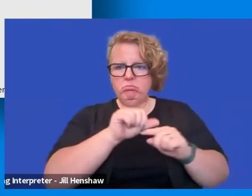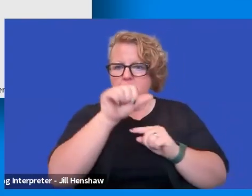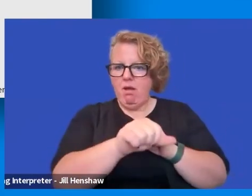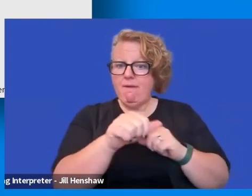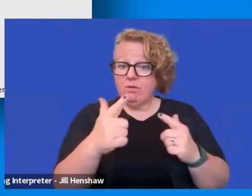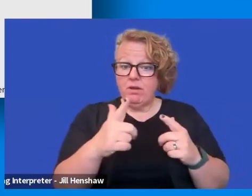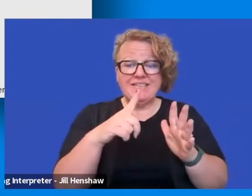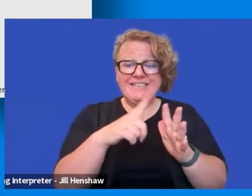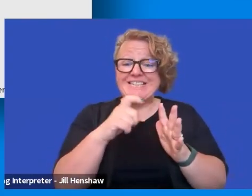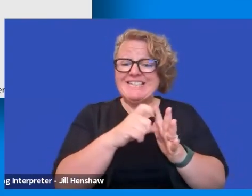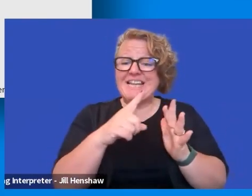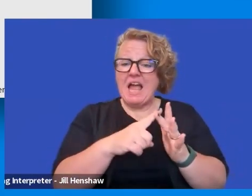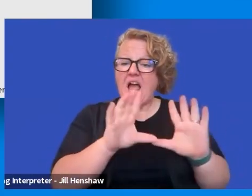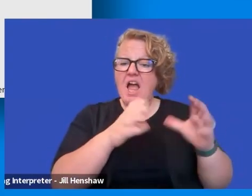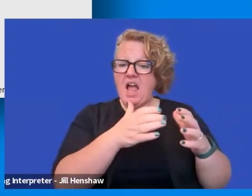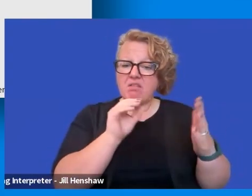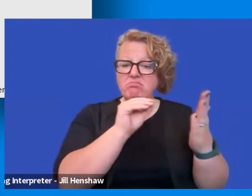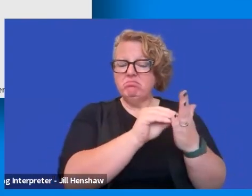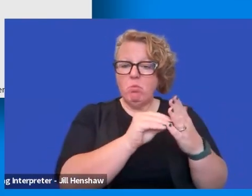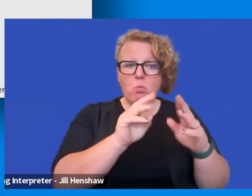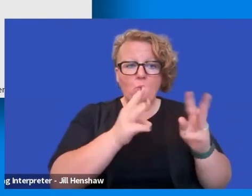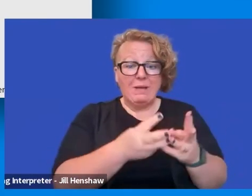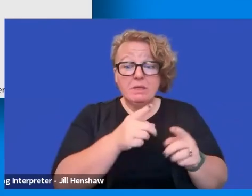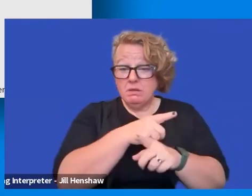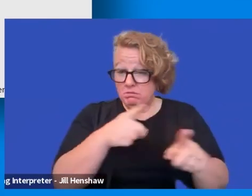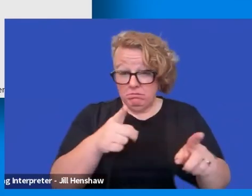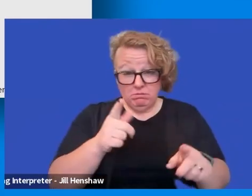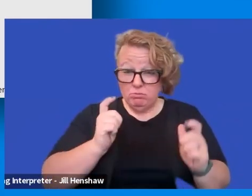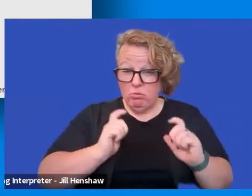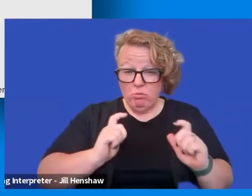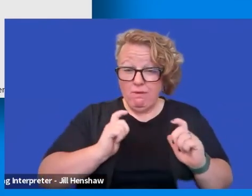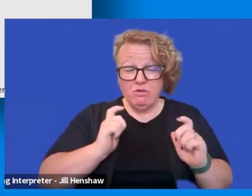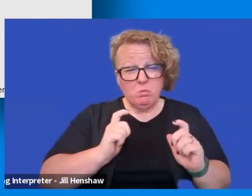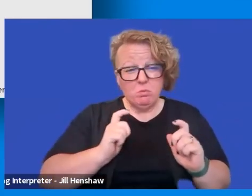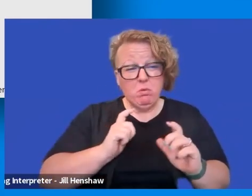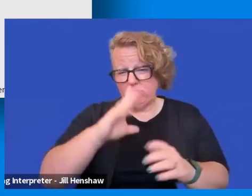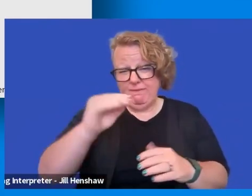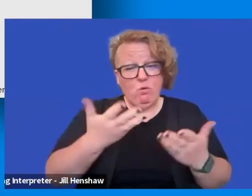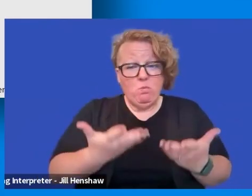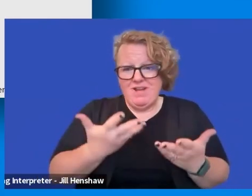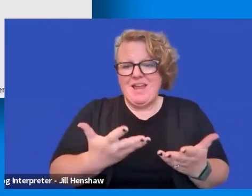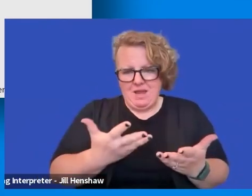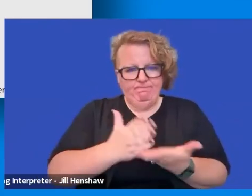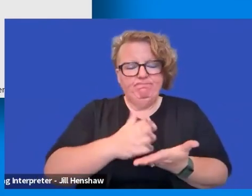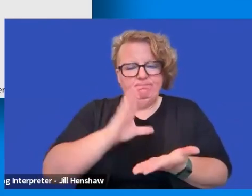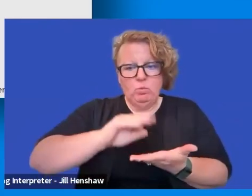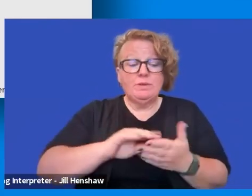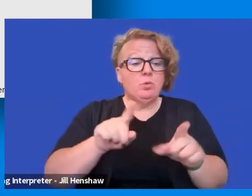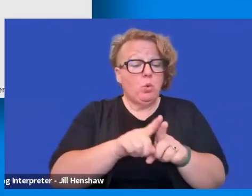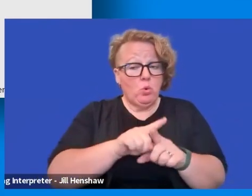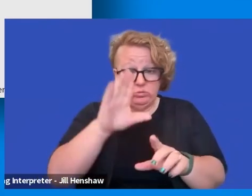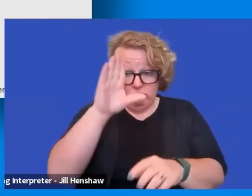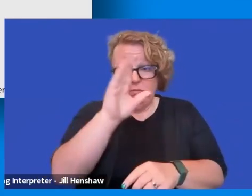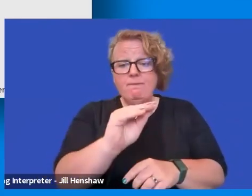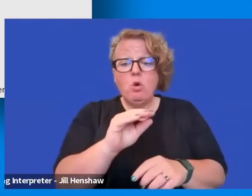that makes you uncomfortable being recorded, then at least you know that in advance. And secondly, we have two colleagues joining